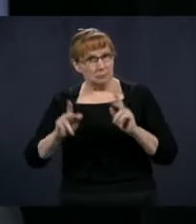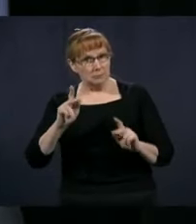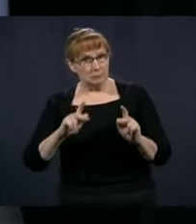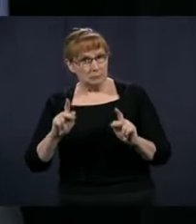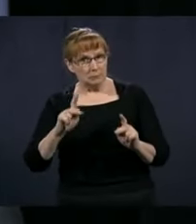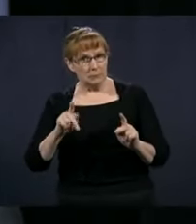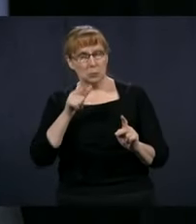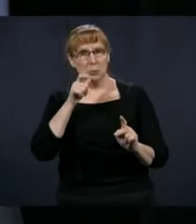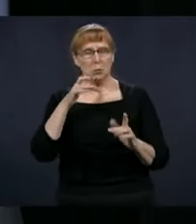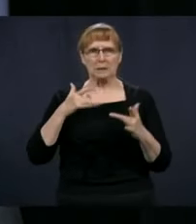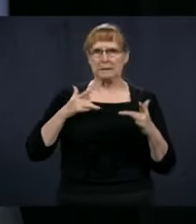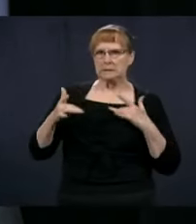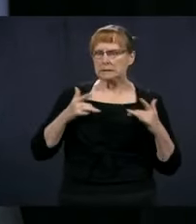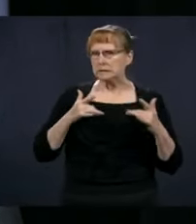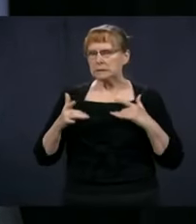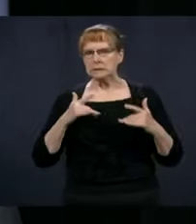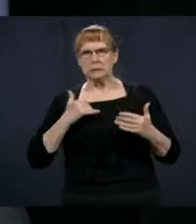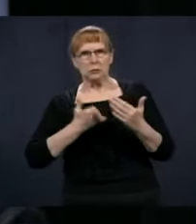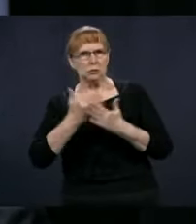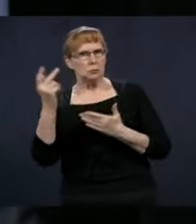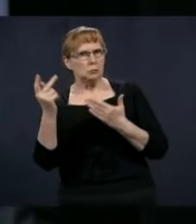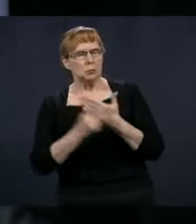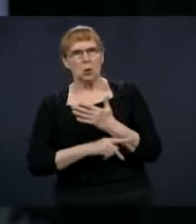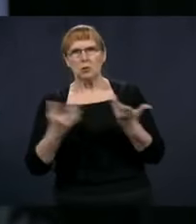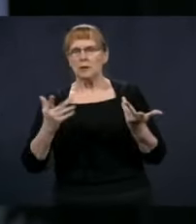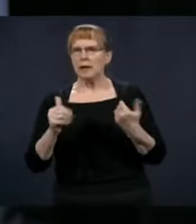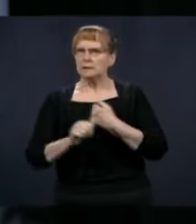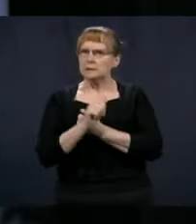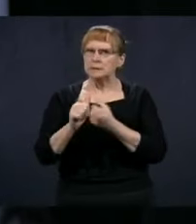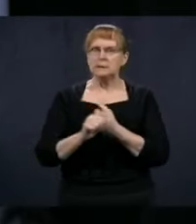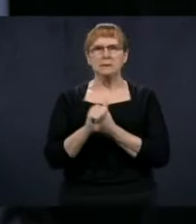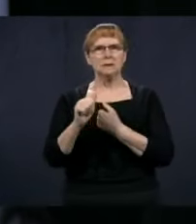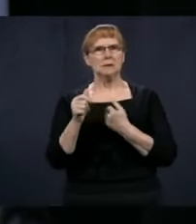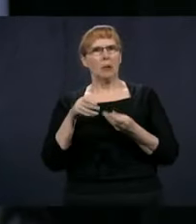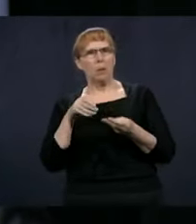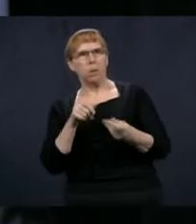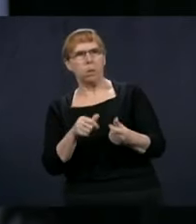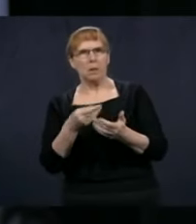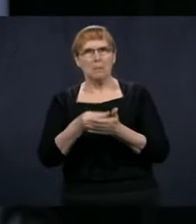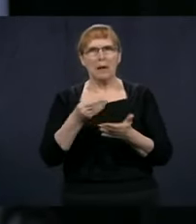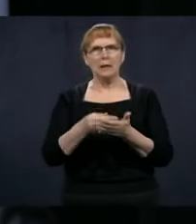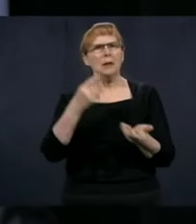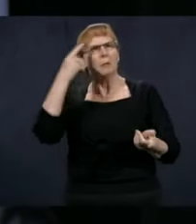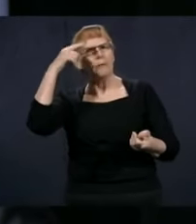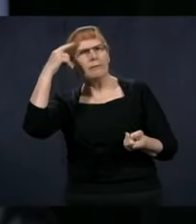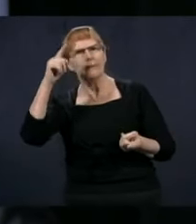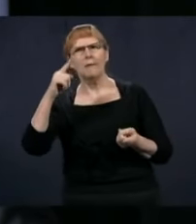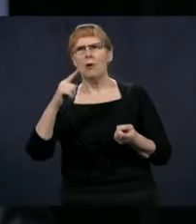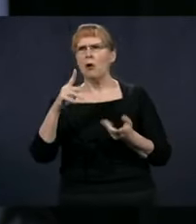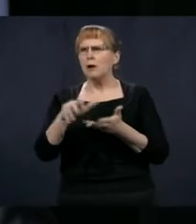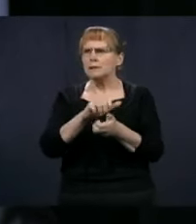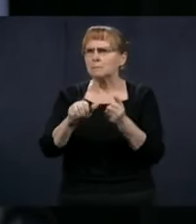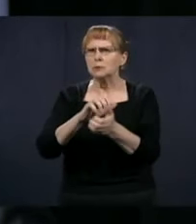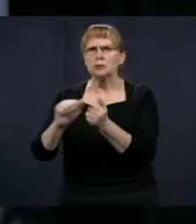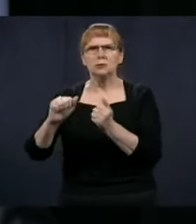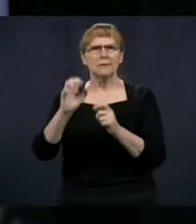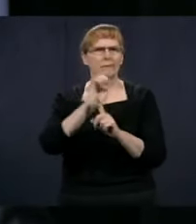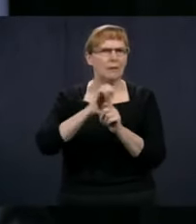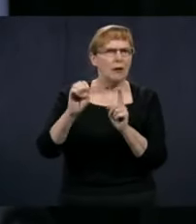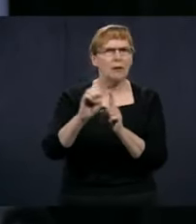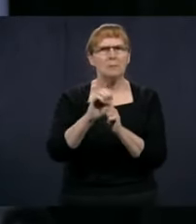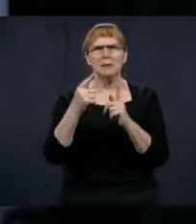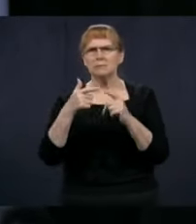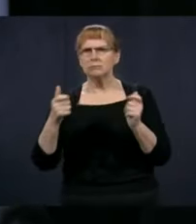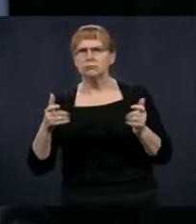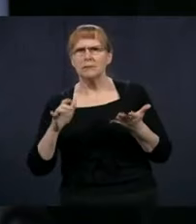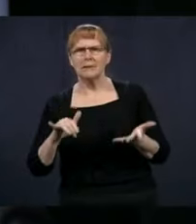environmental assessment, what we want is, in Quebec, for certain project, it can be up to